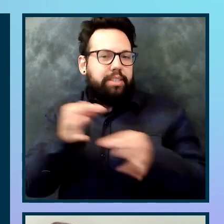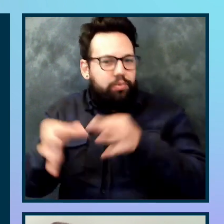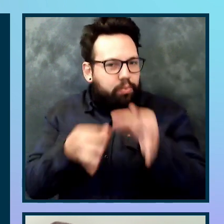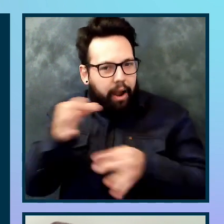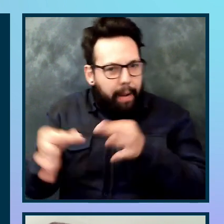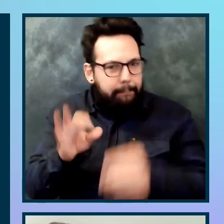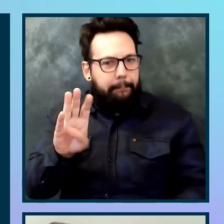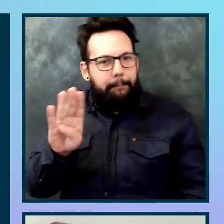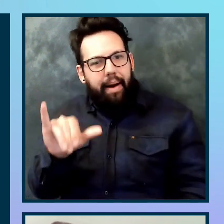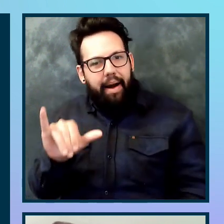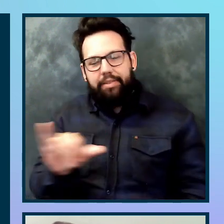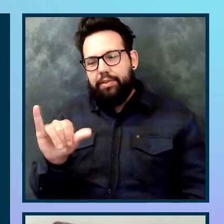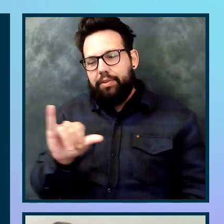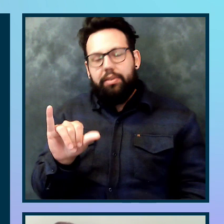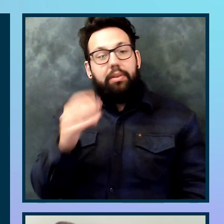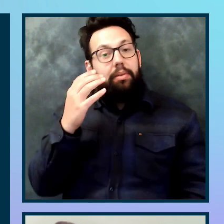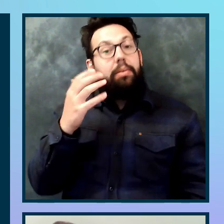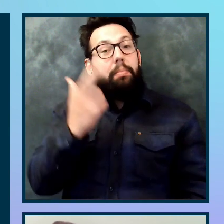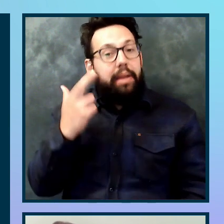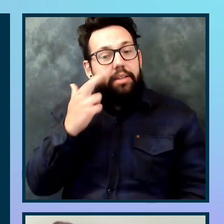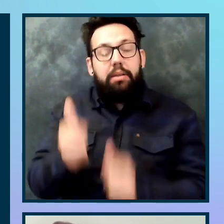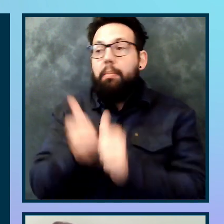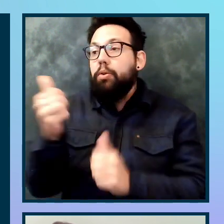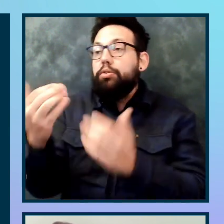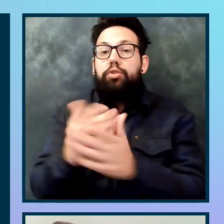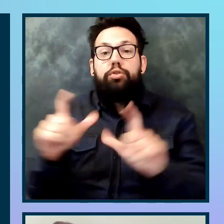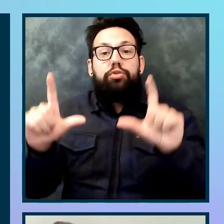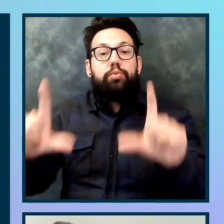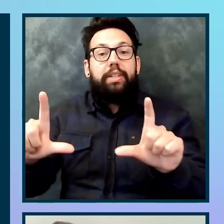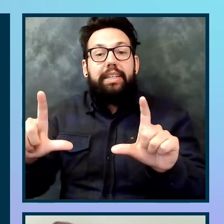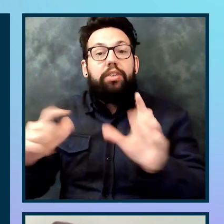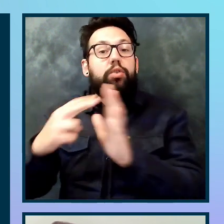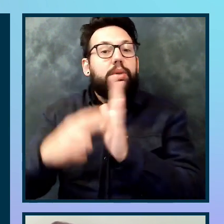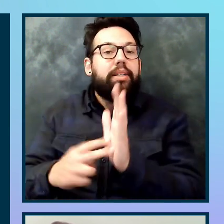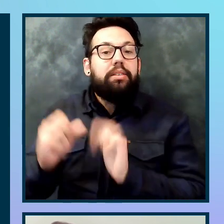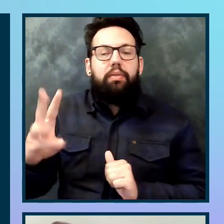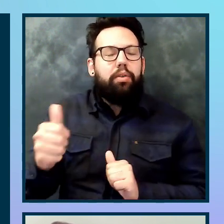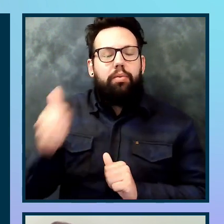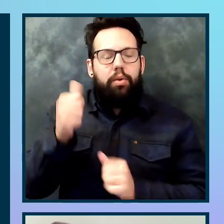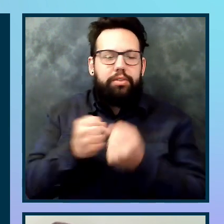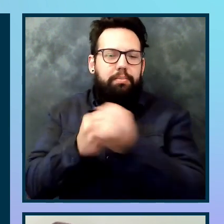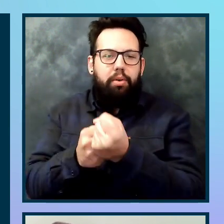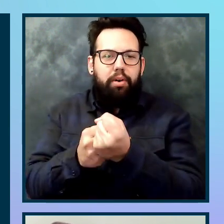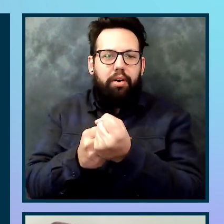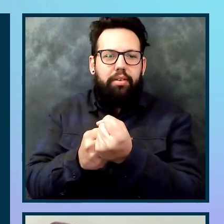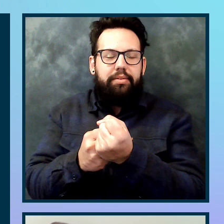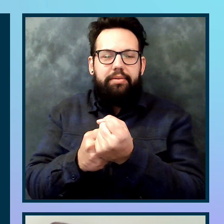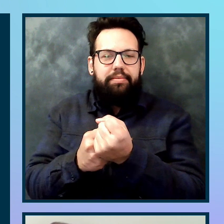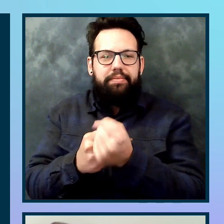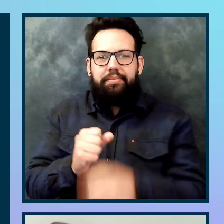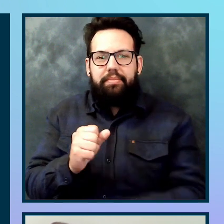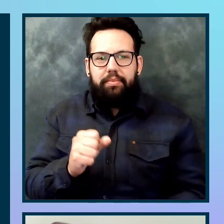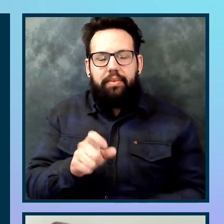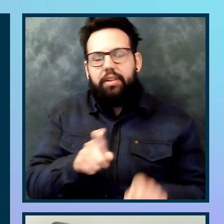even most of the newer screen readers, they don't support dialog. So we want to add role equal to dialog or alert dialog, and then also